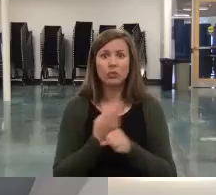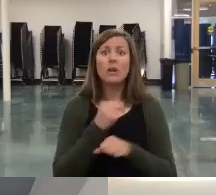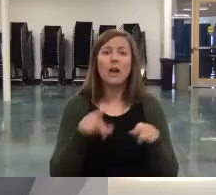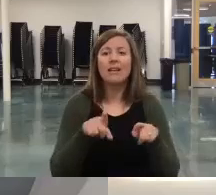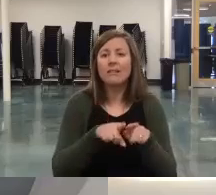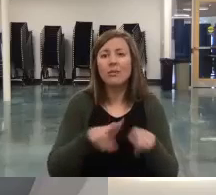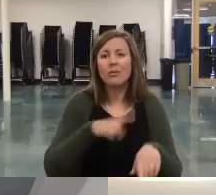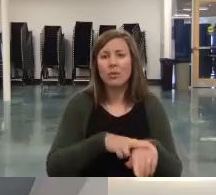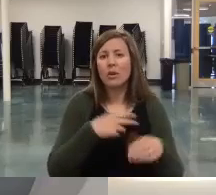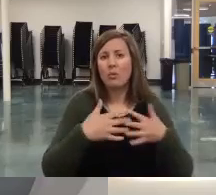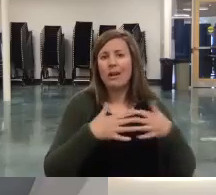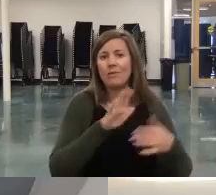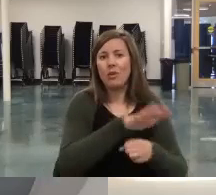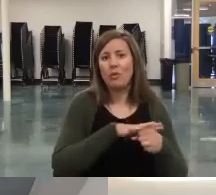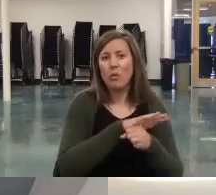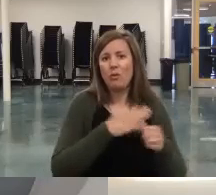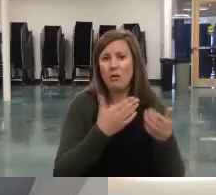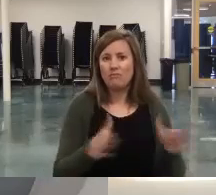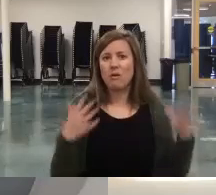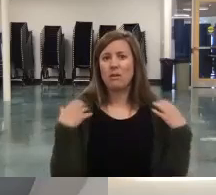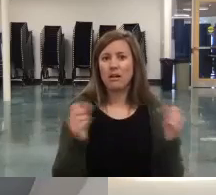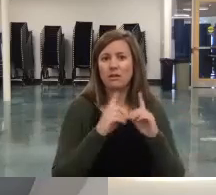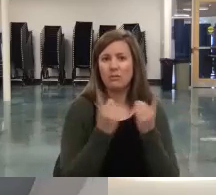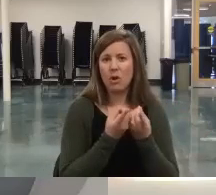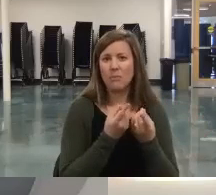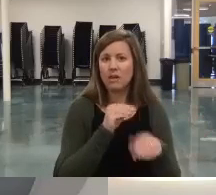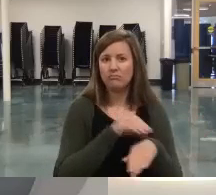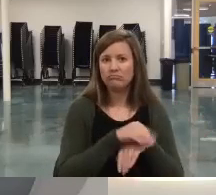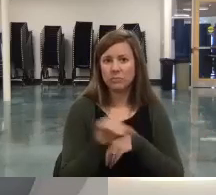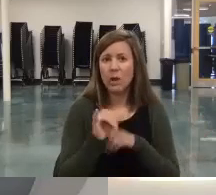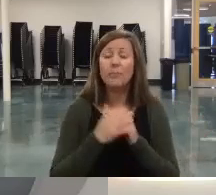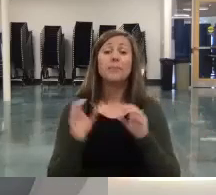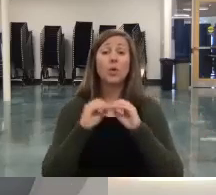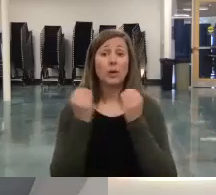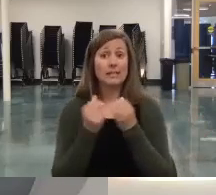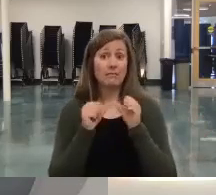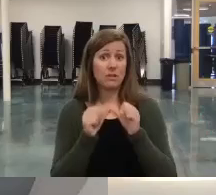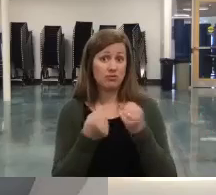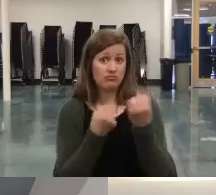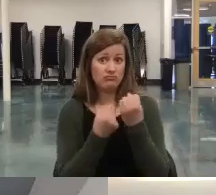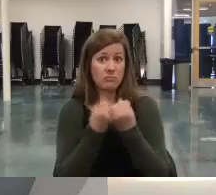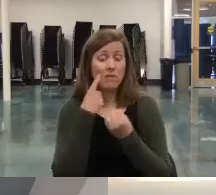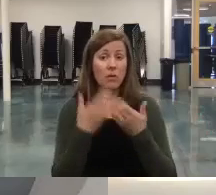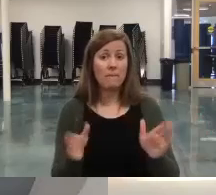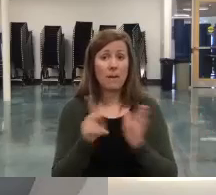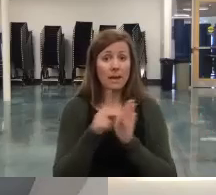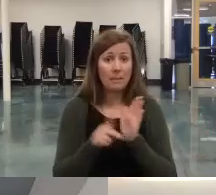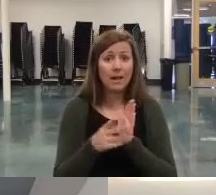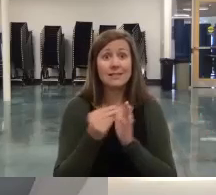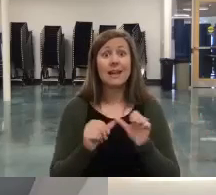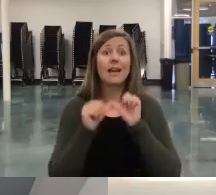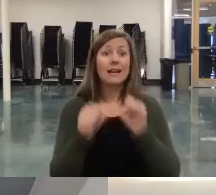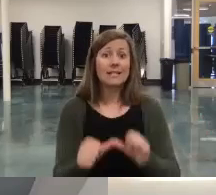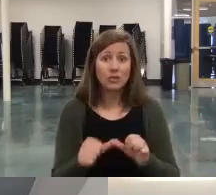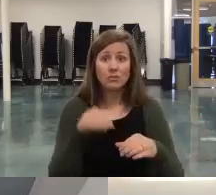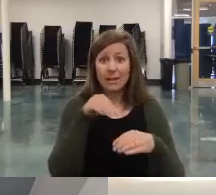public health department is advising as well. Our organization also continues to advocate on the public policy side and continued